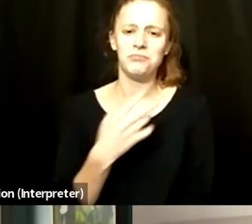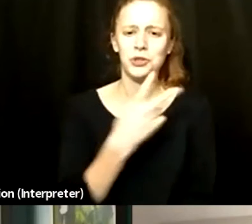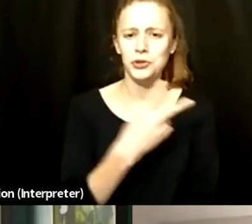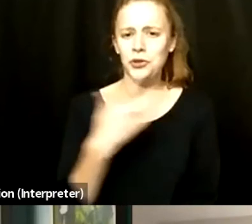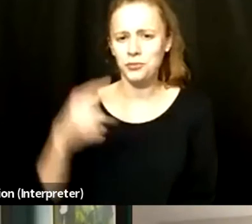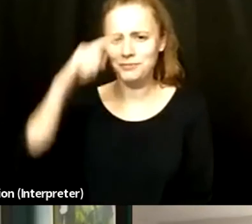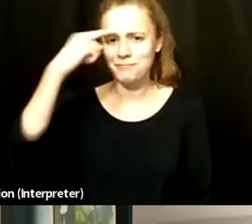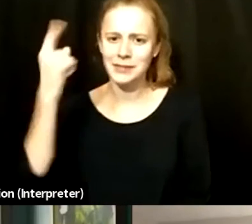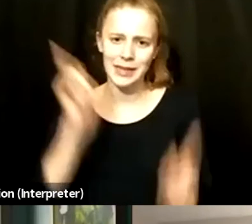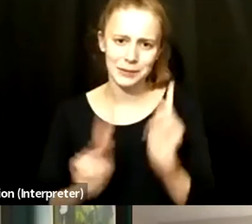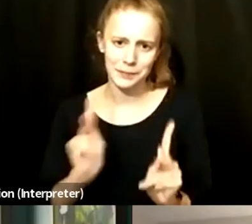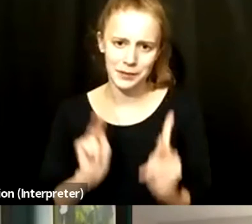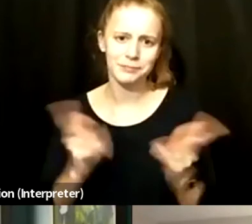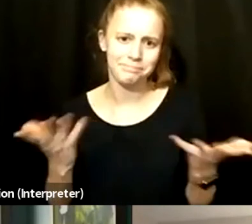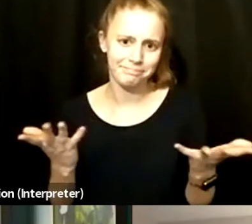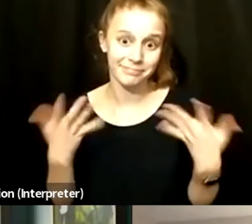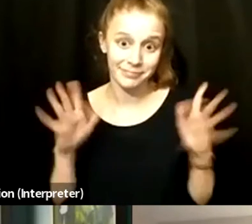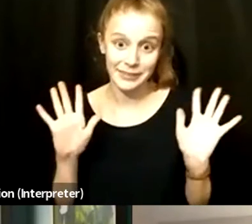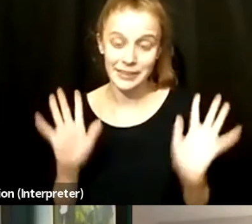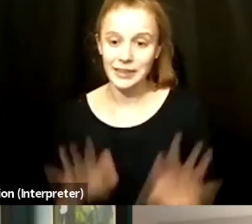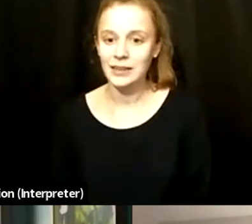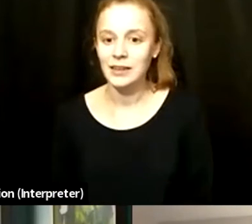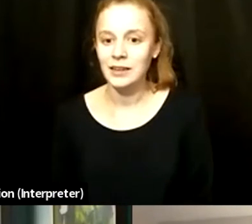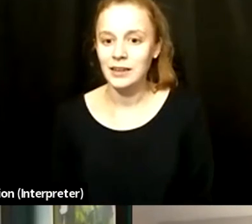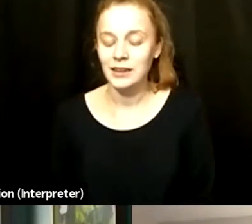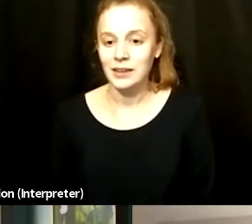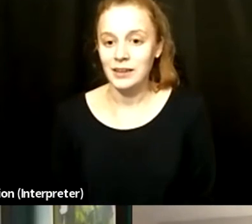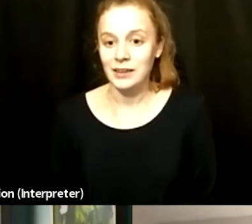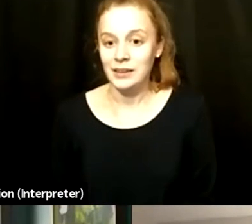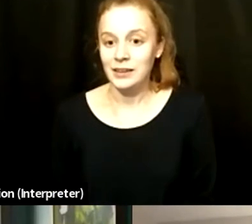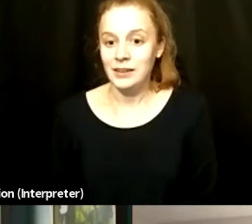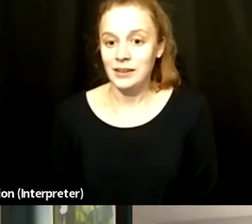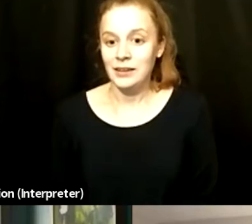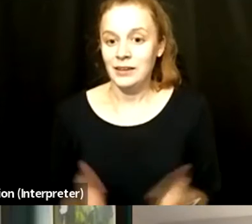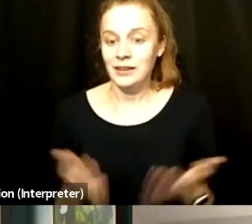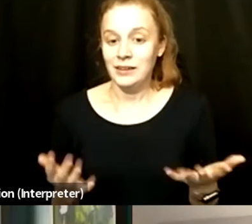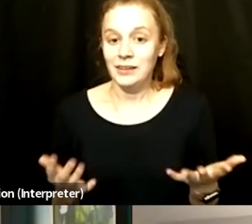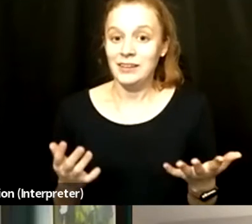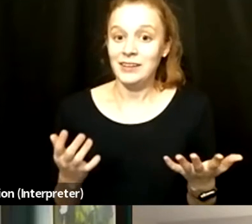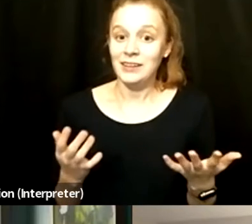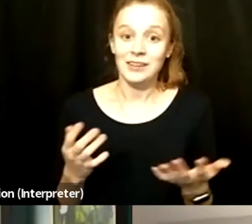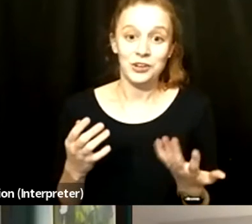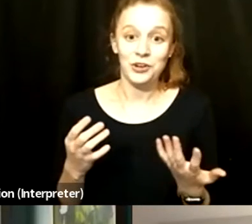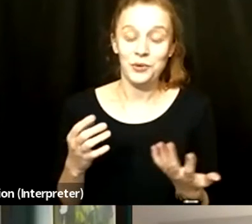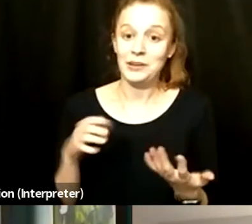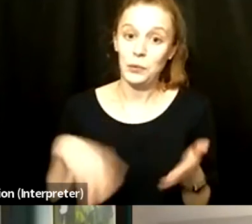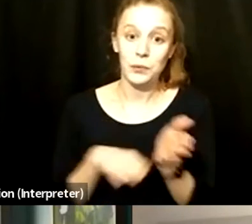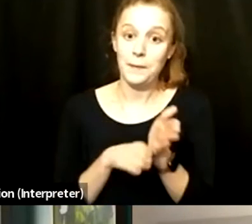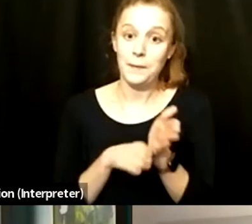people. So in adaptive sports, racial minorities are very